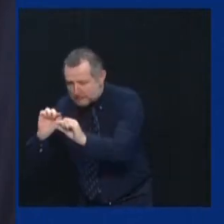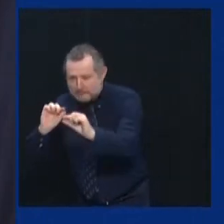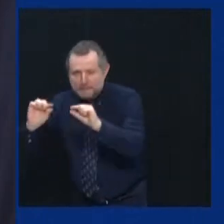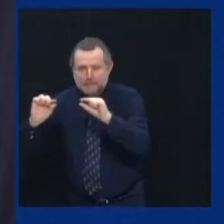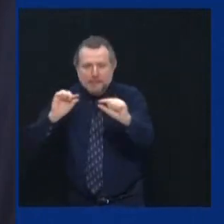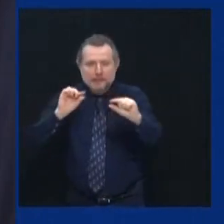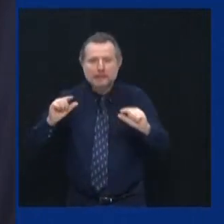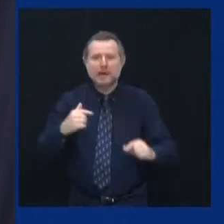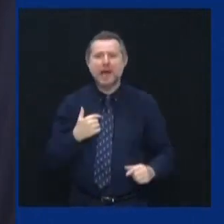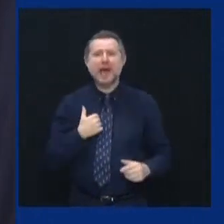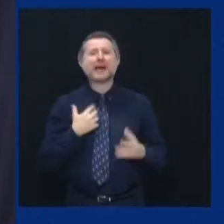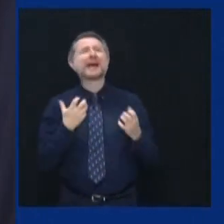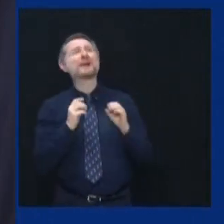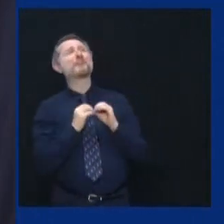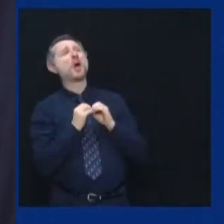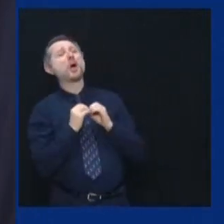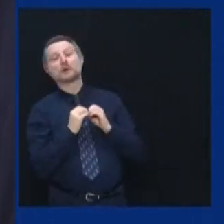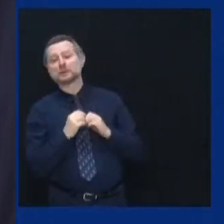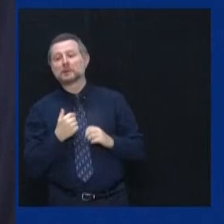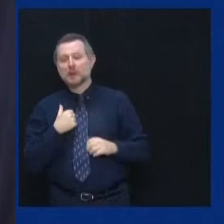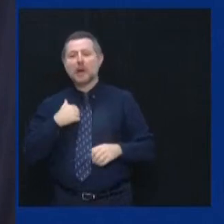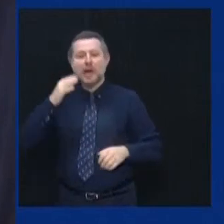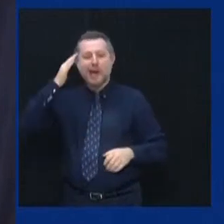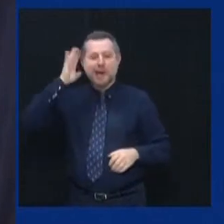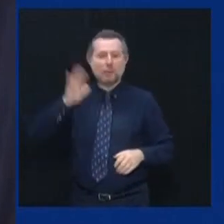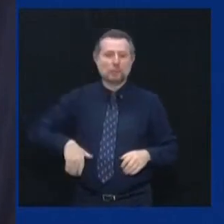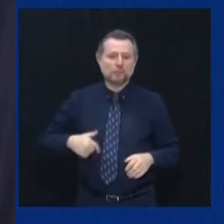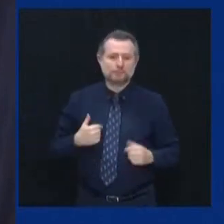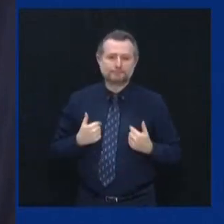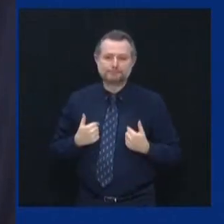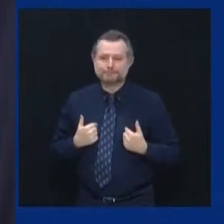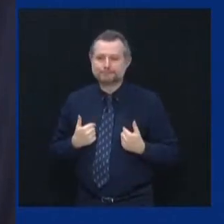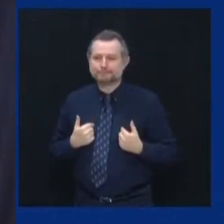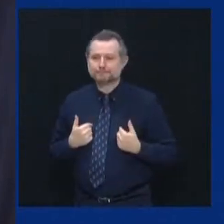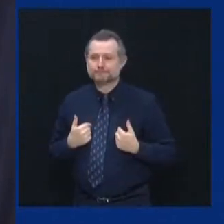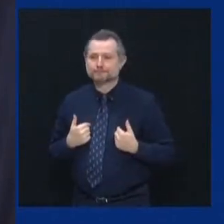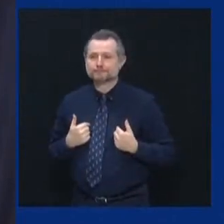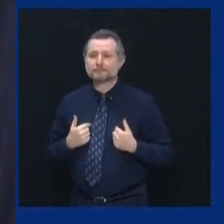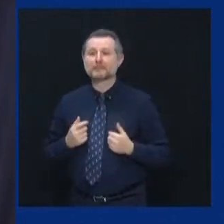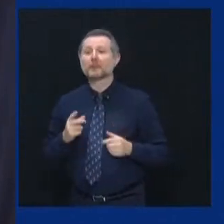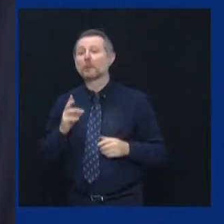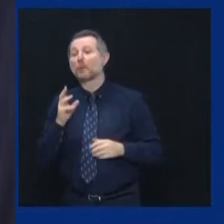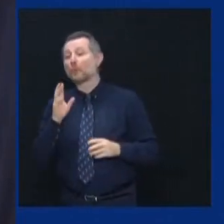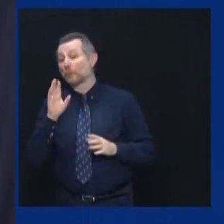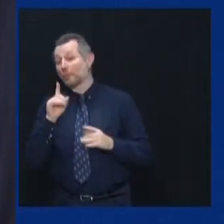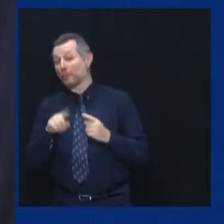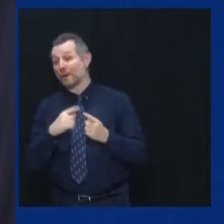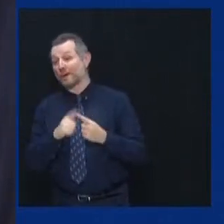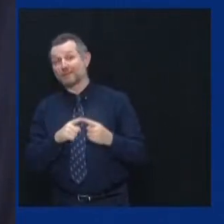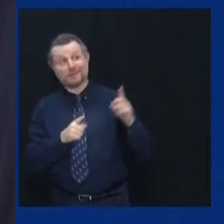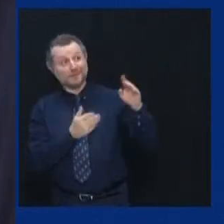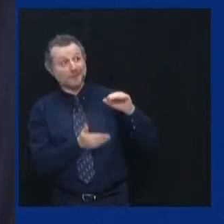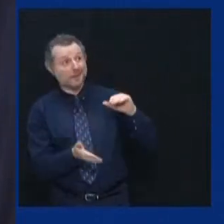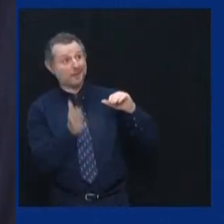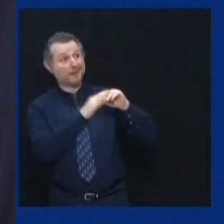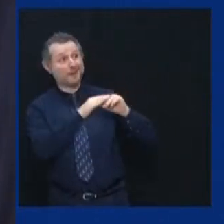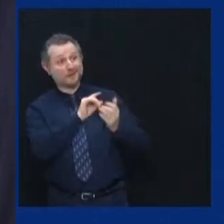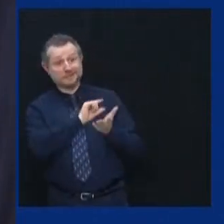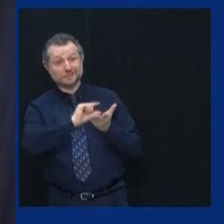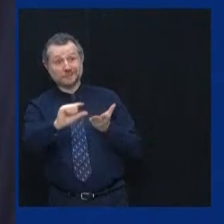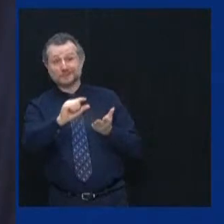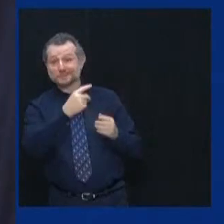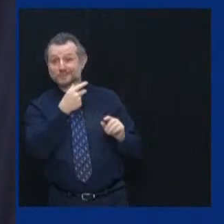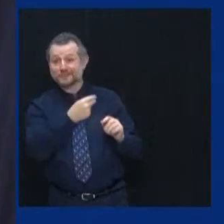have enough. Again, when the supply does develop, we'll